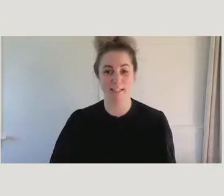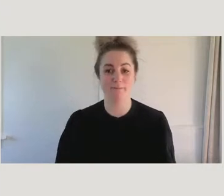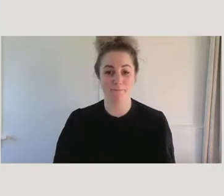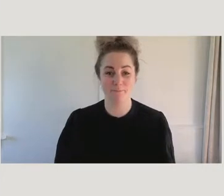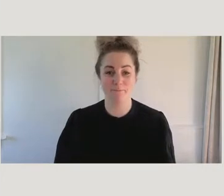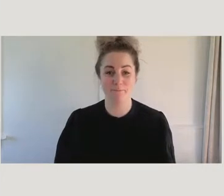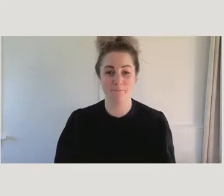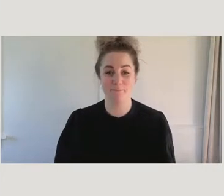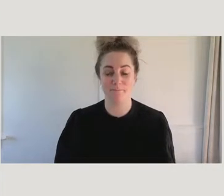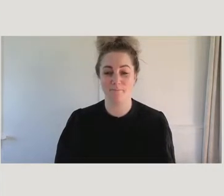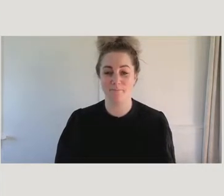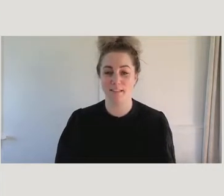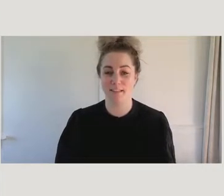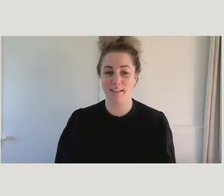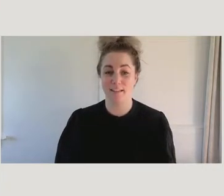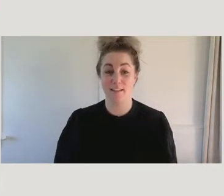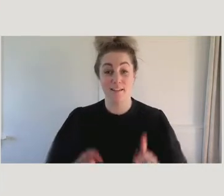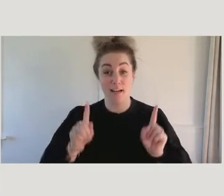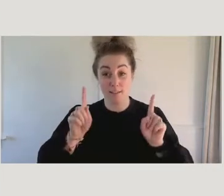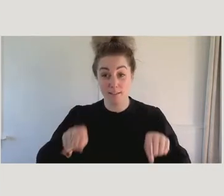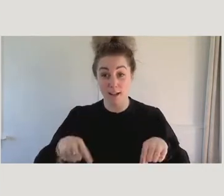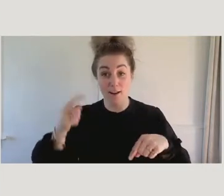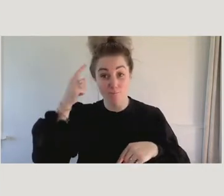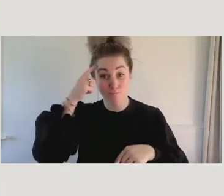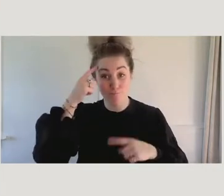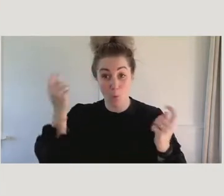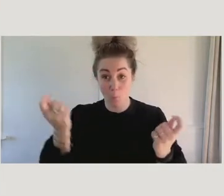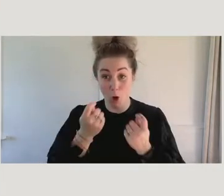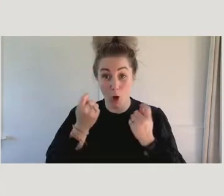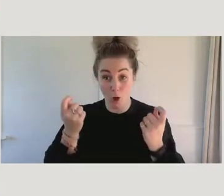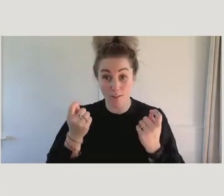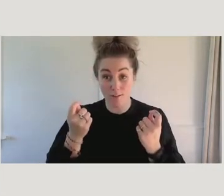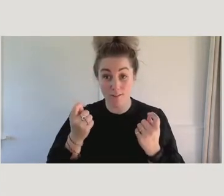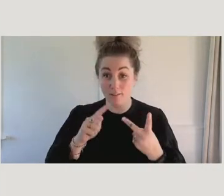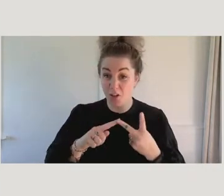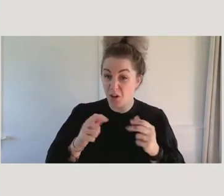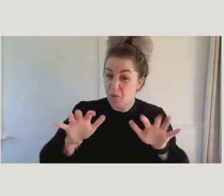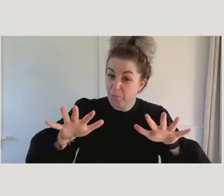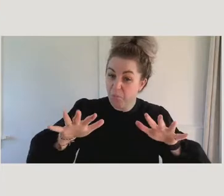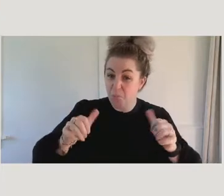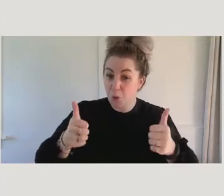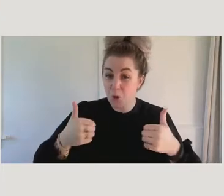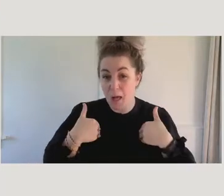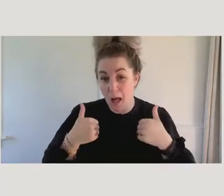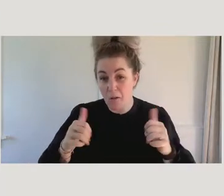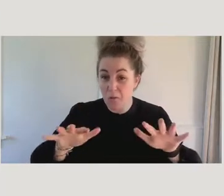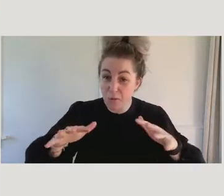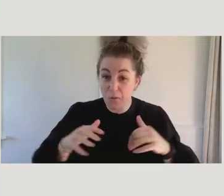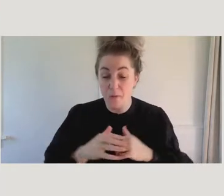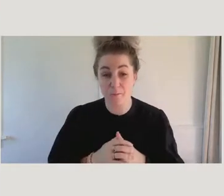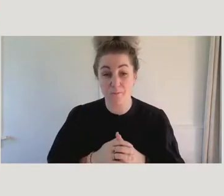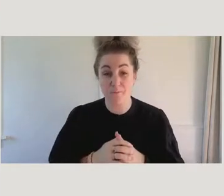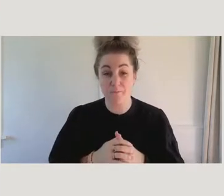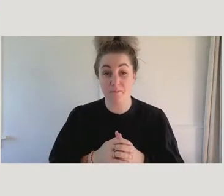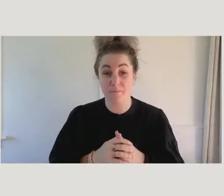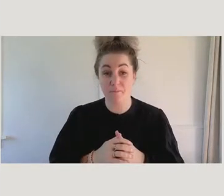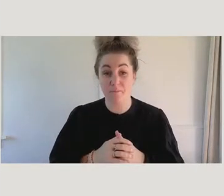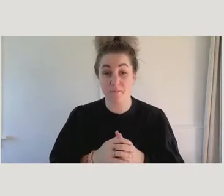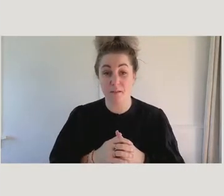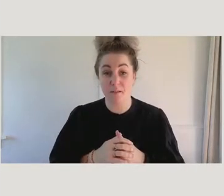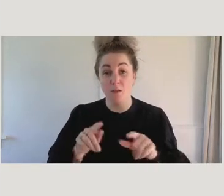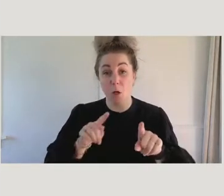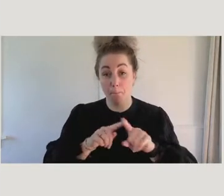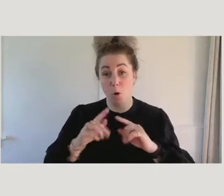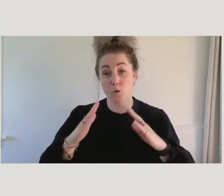thankfully he still has all has his faculties he's in quite good health he stays pretty much um